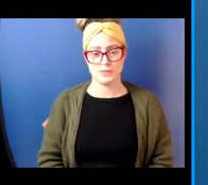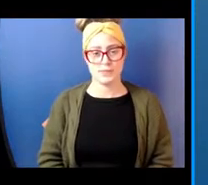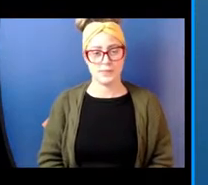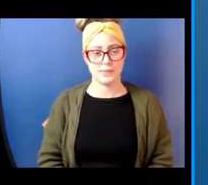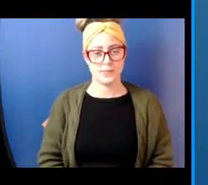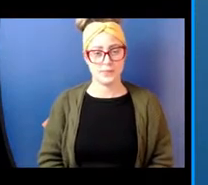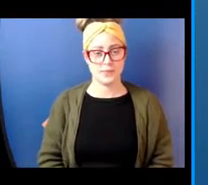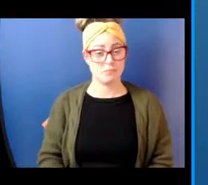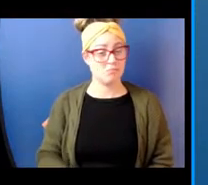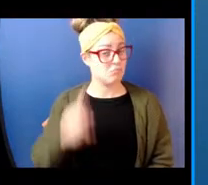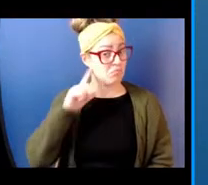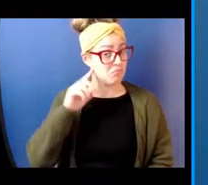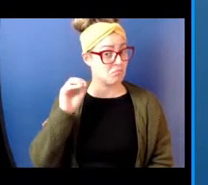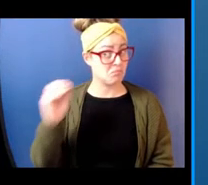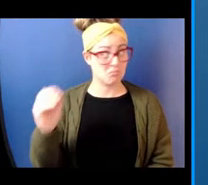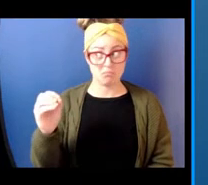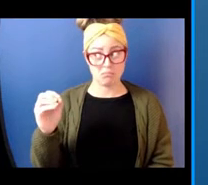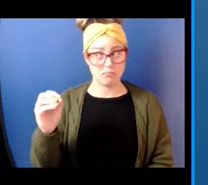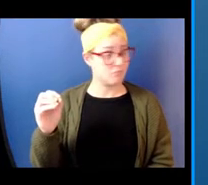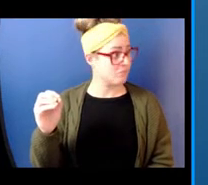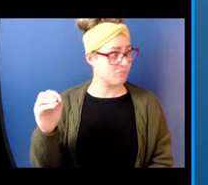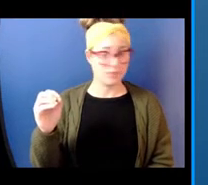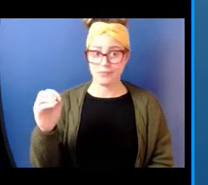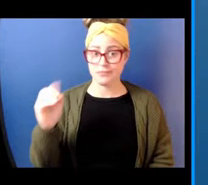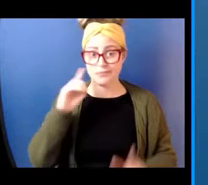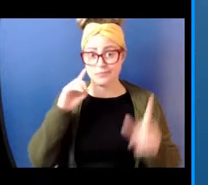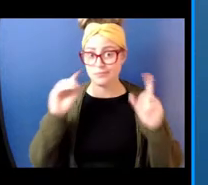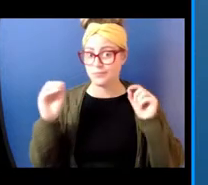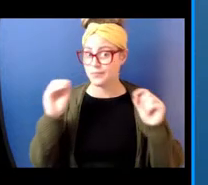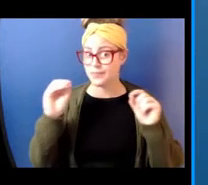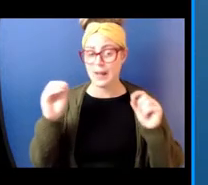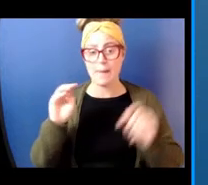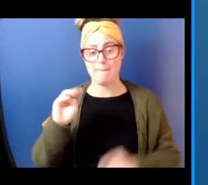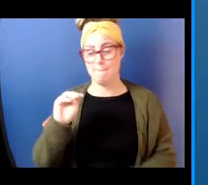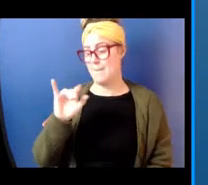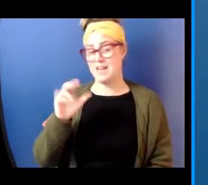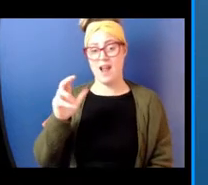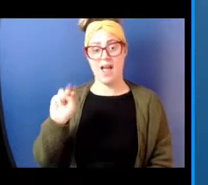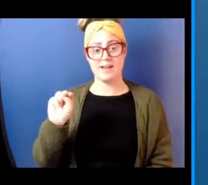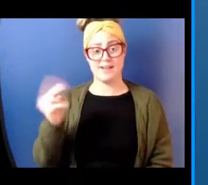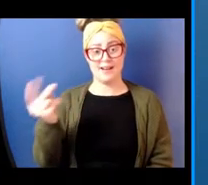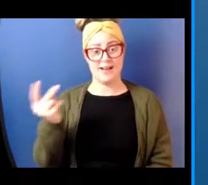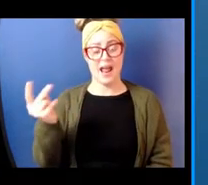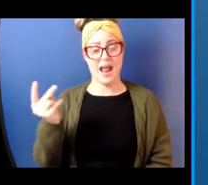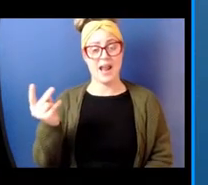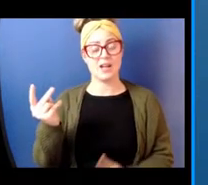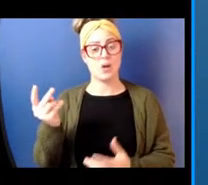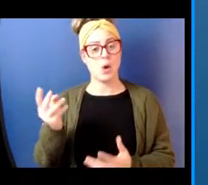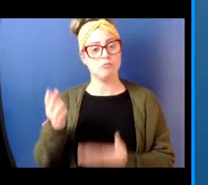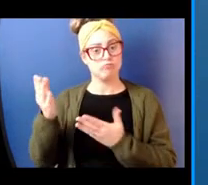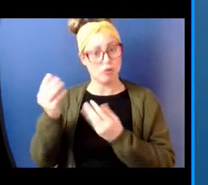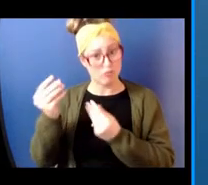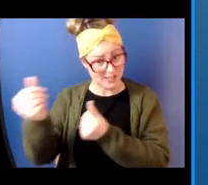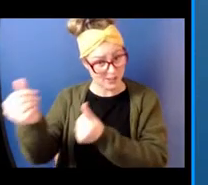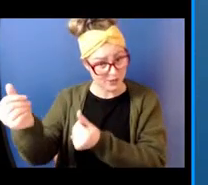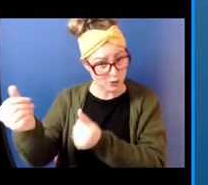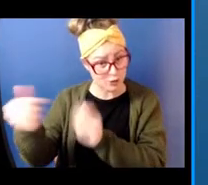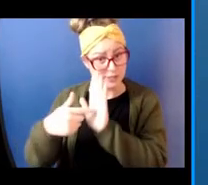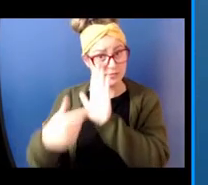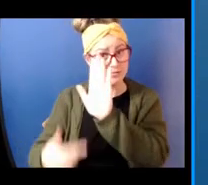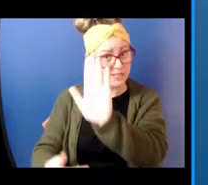hearing none minion and I move a resolution which will be displayed on the